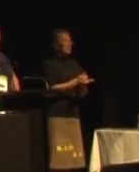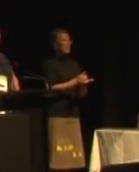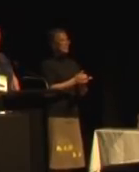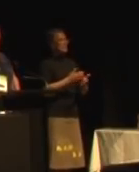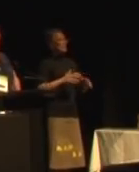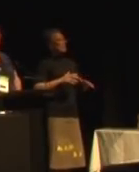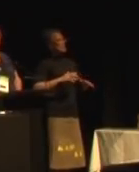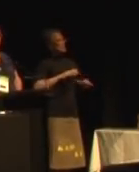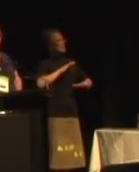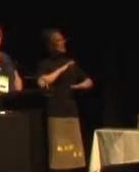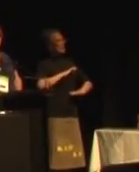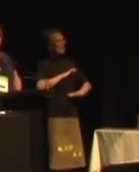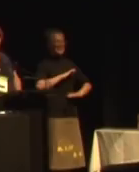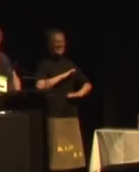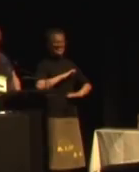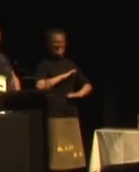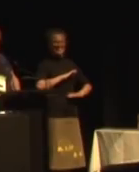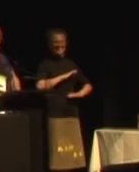Oh.